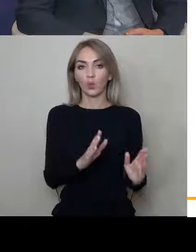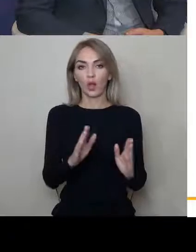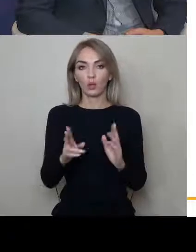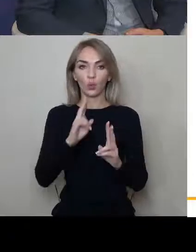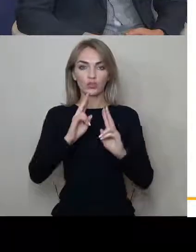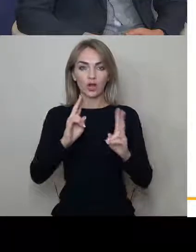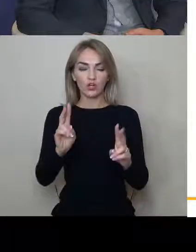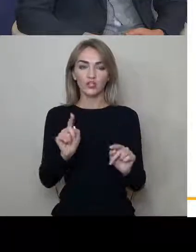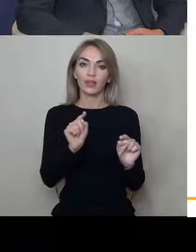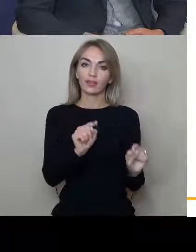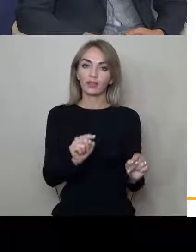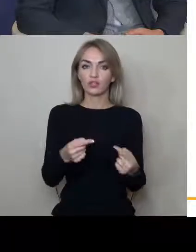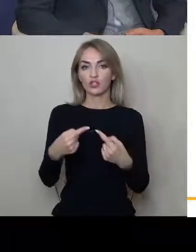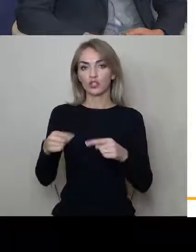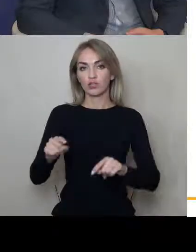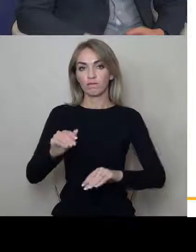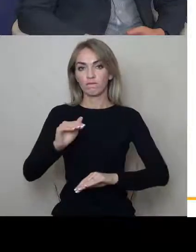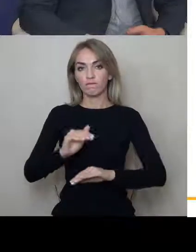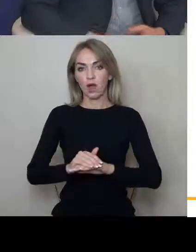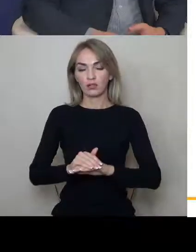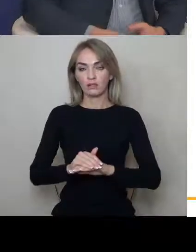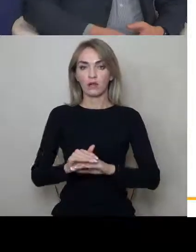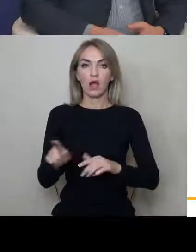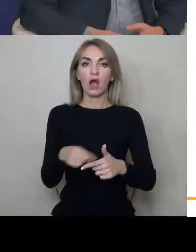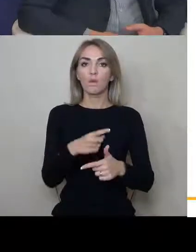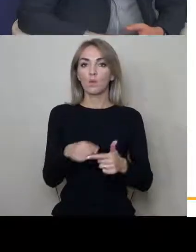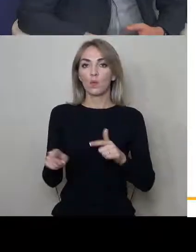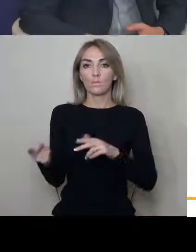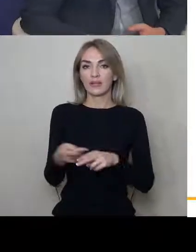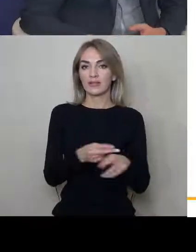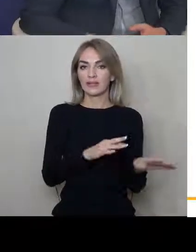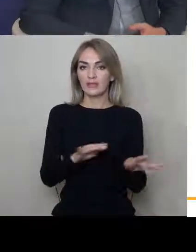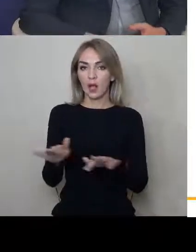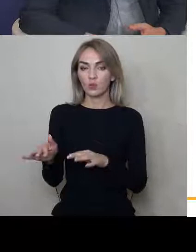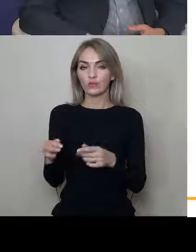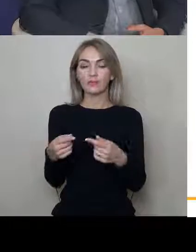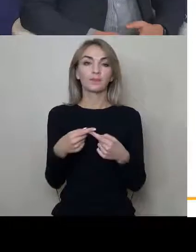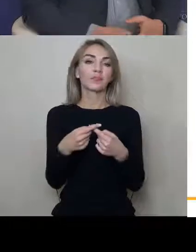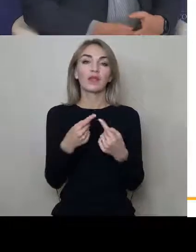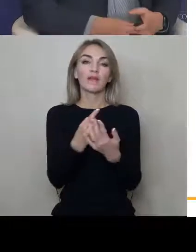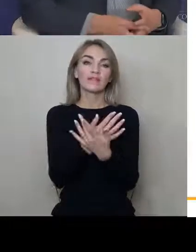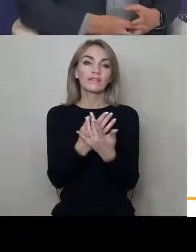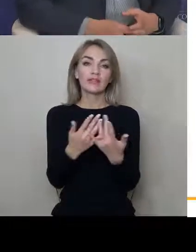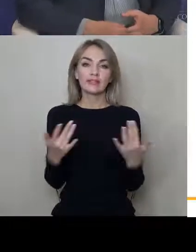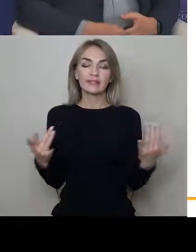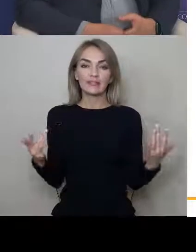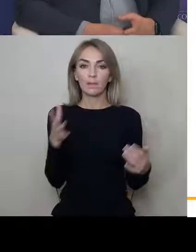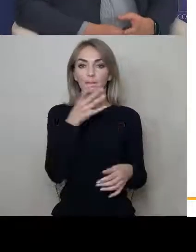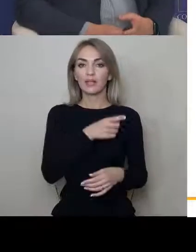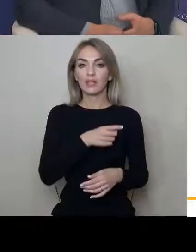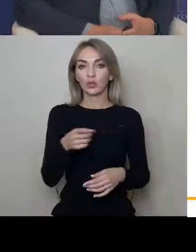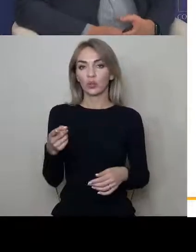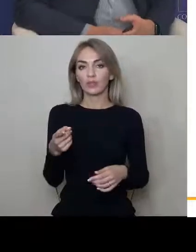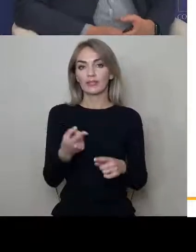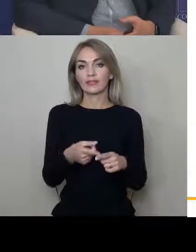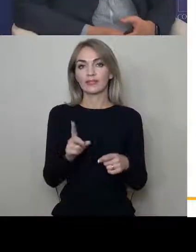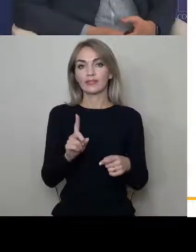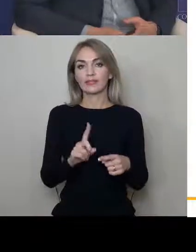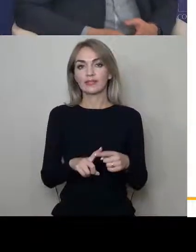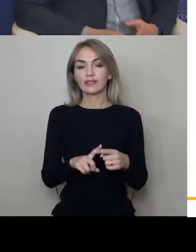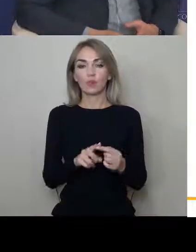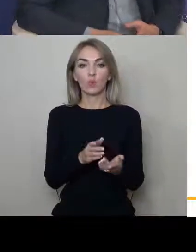complaints submitted to the court. That's with respect to action and inaction. At different stages of